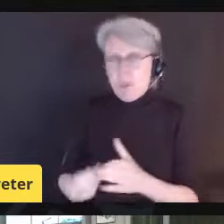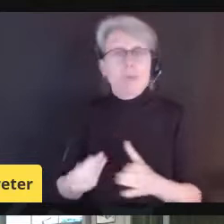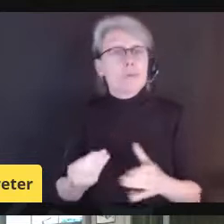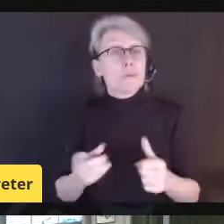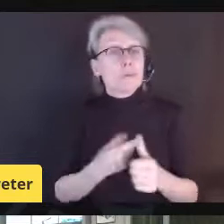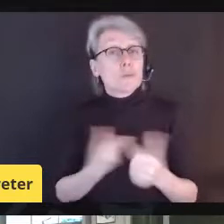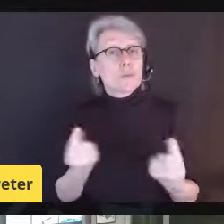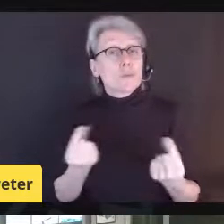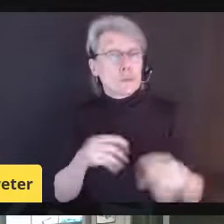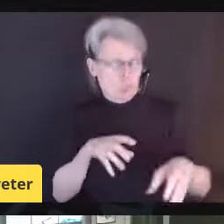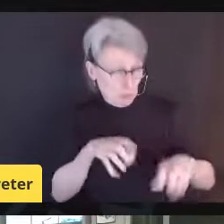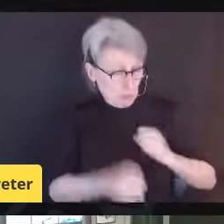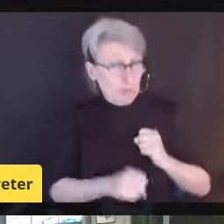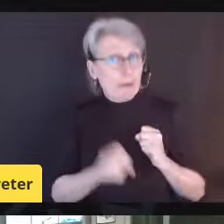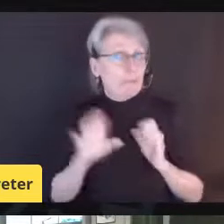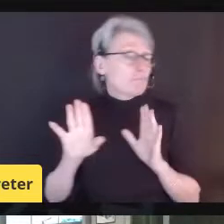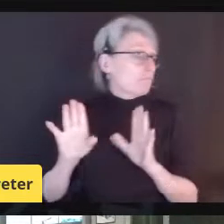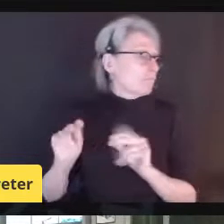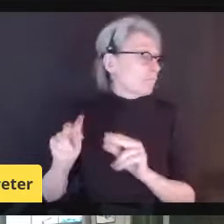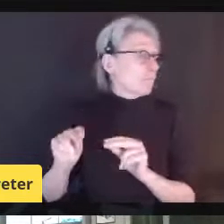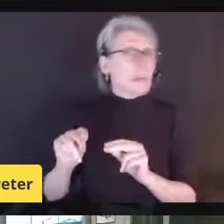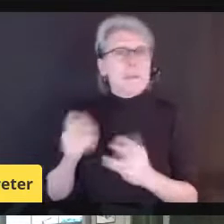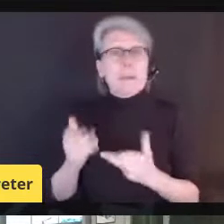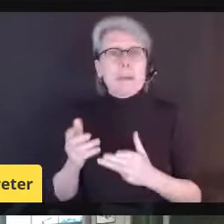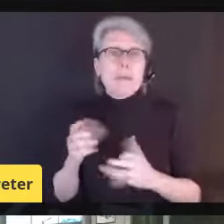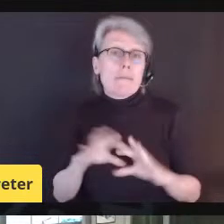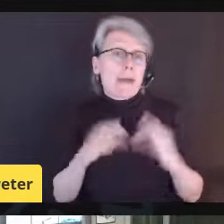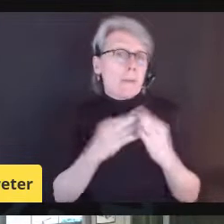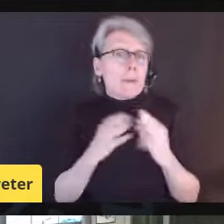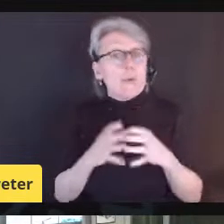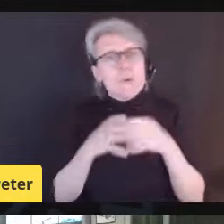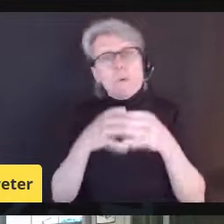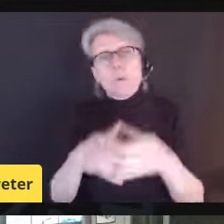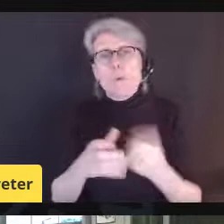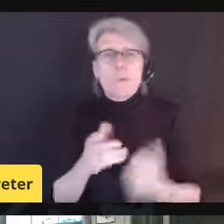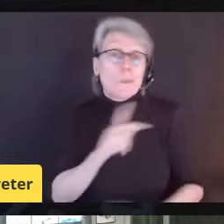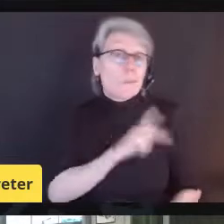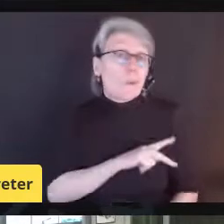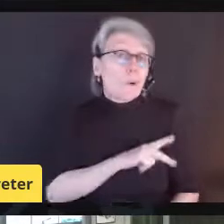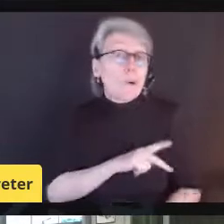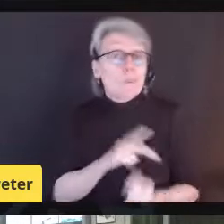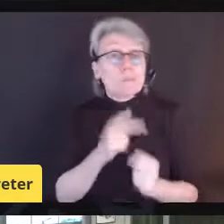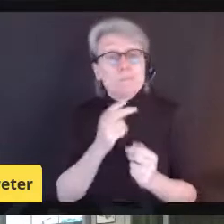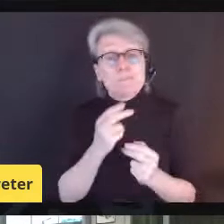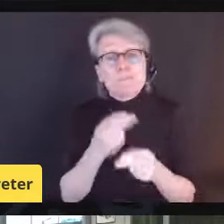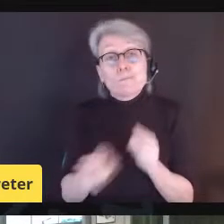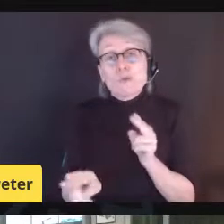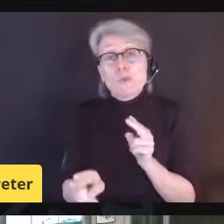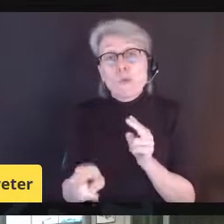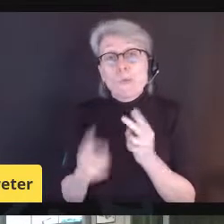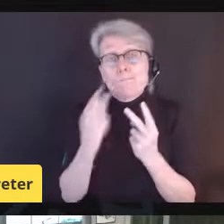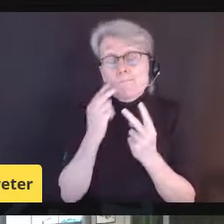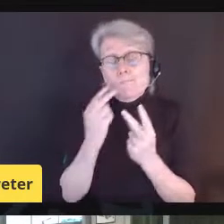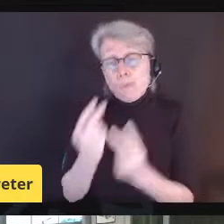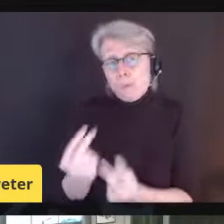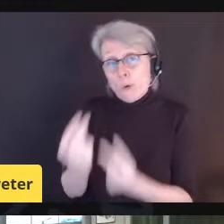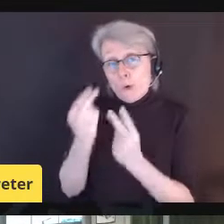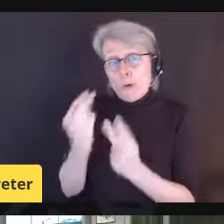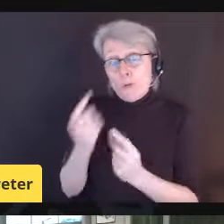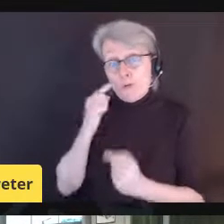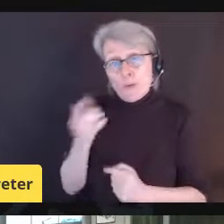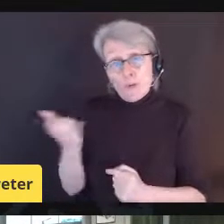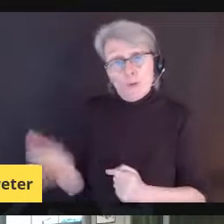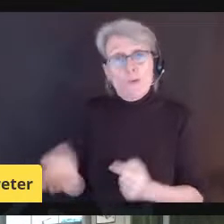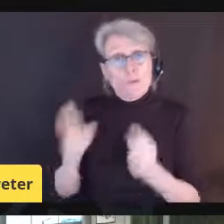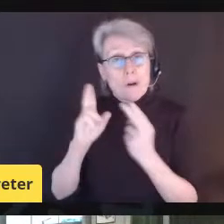you and your family go to the park and have a mini memorial by yourself. But I always encourage